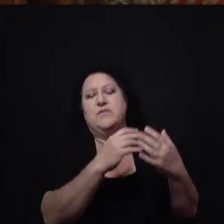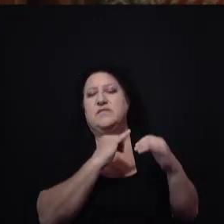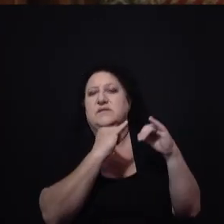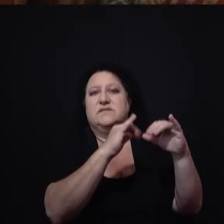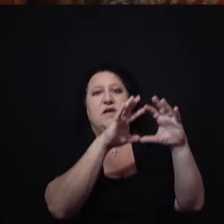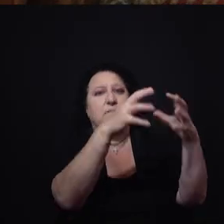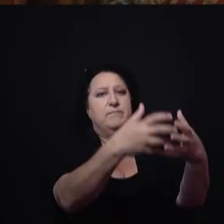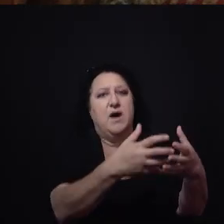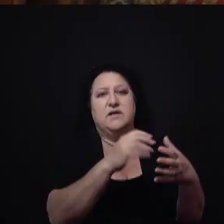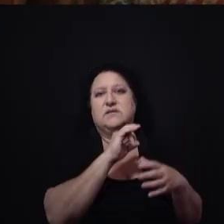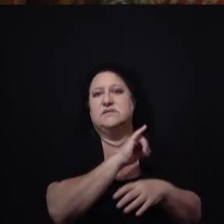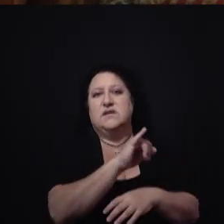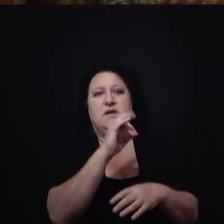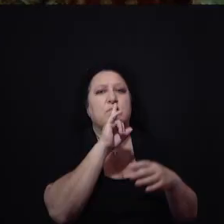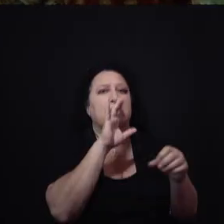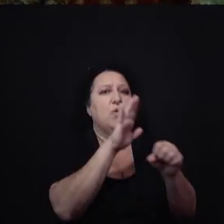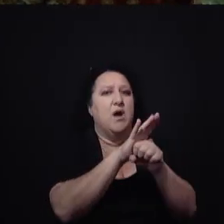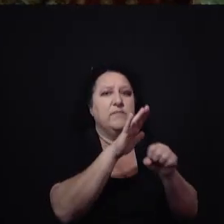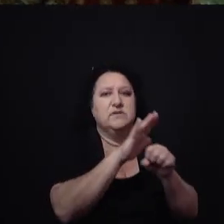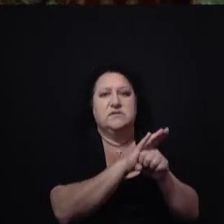of Christ Jesus through the gospel.